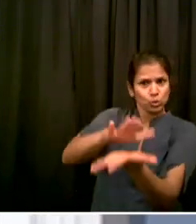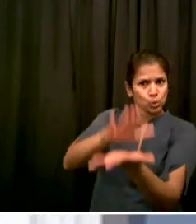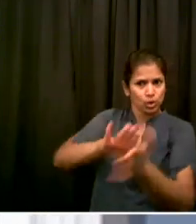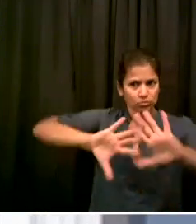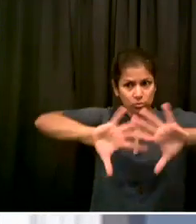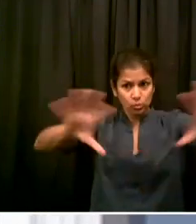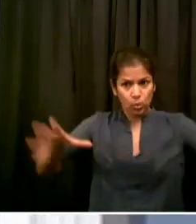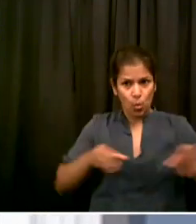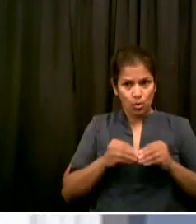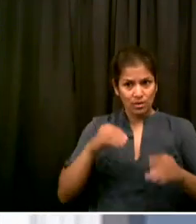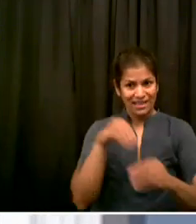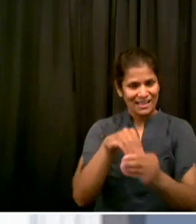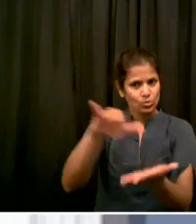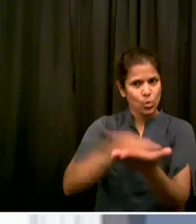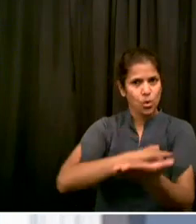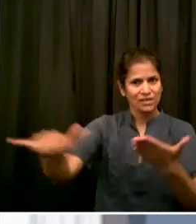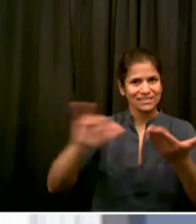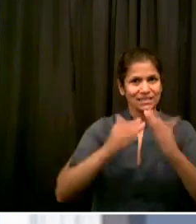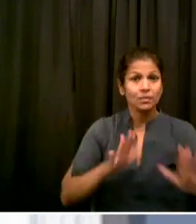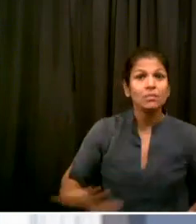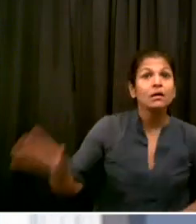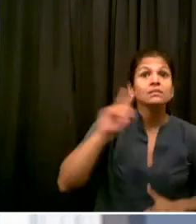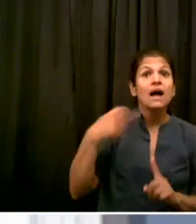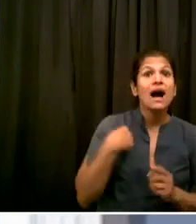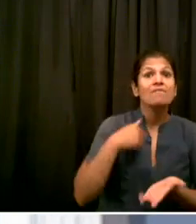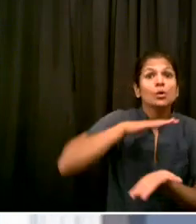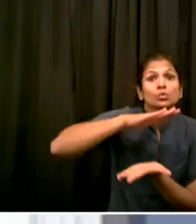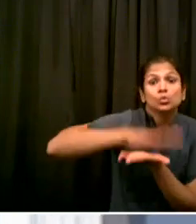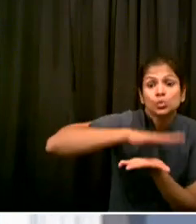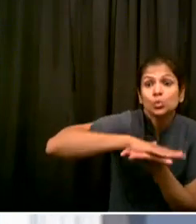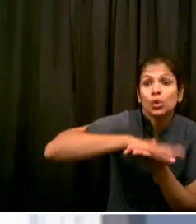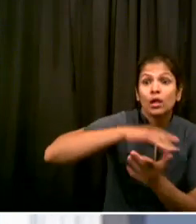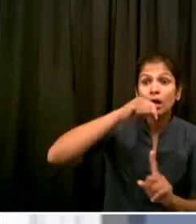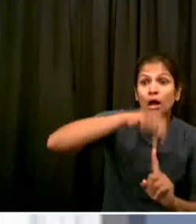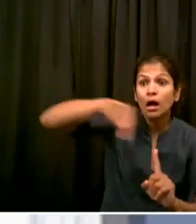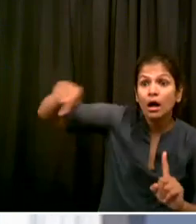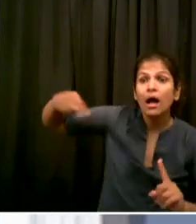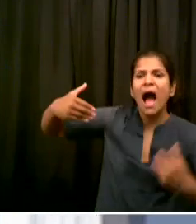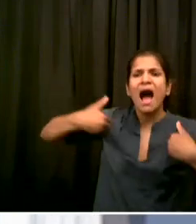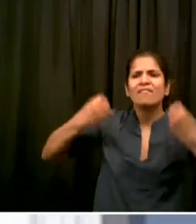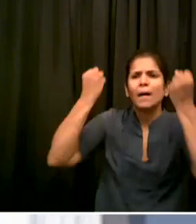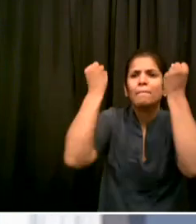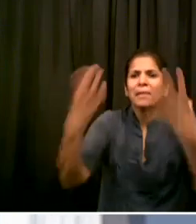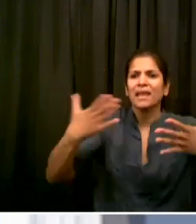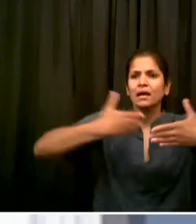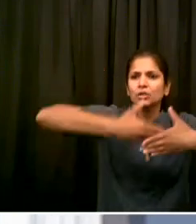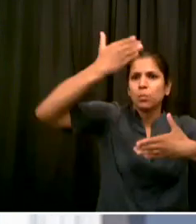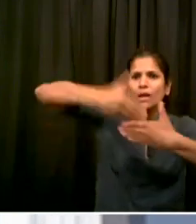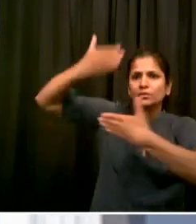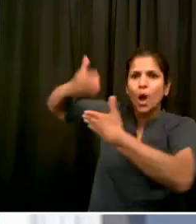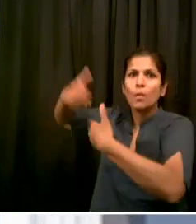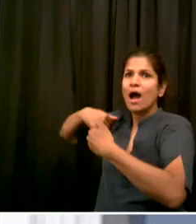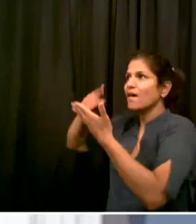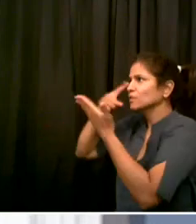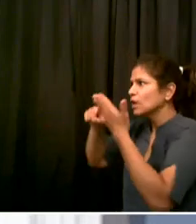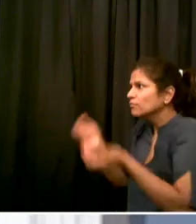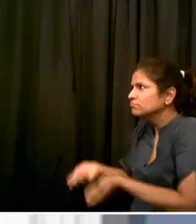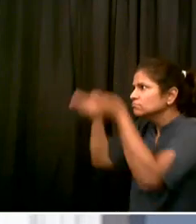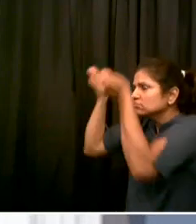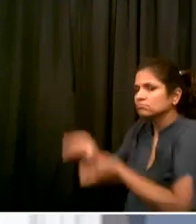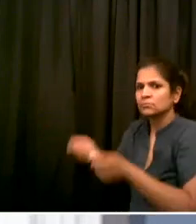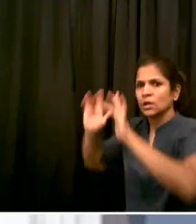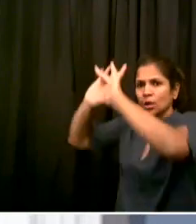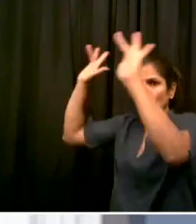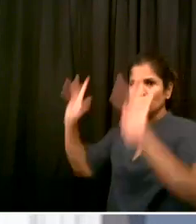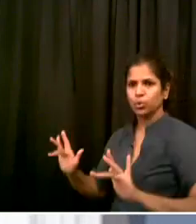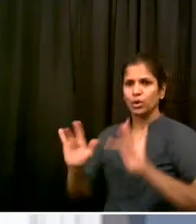that comprehensible, put it in one place, and as the mayor has mentioned, we want to make sure that schools also have a school-by-school report as well. So that